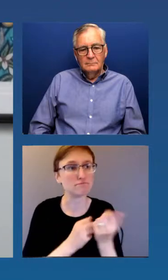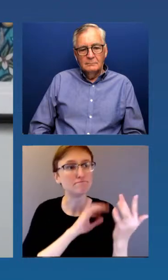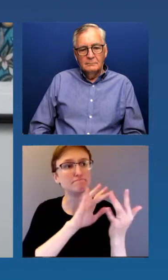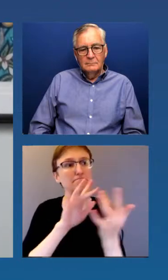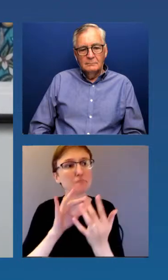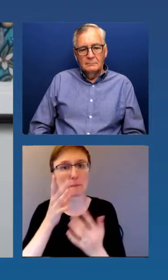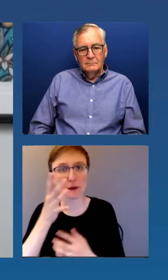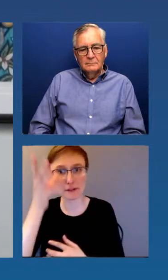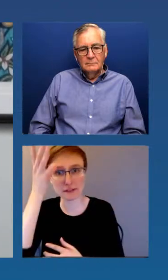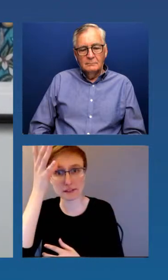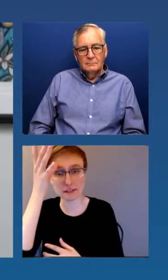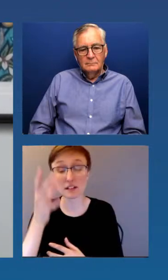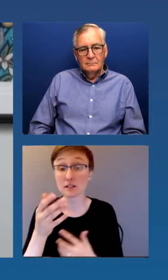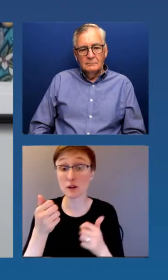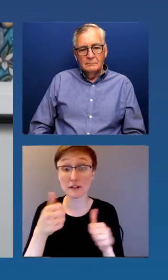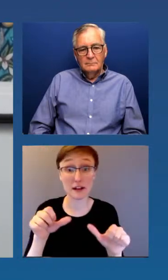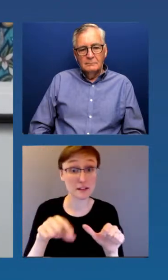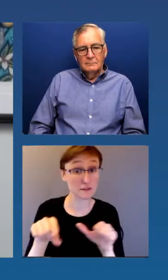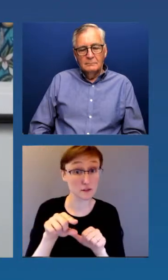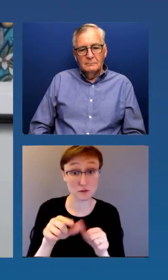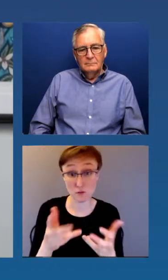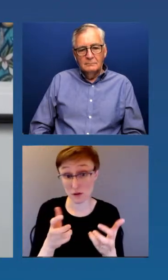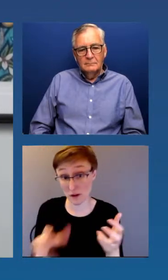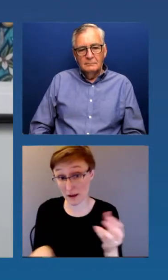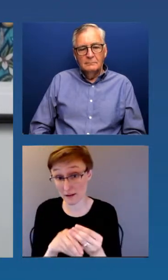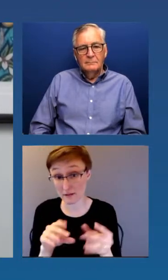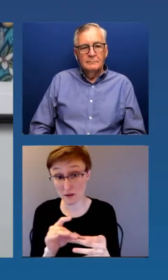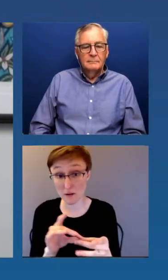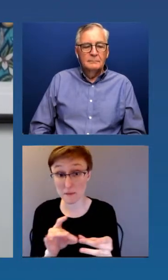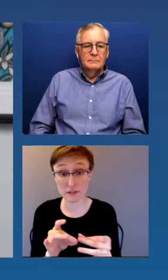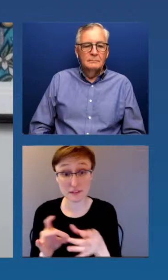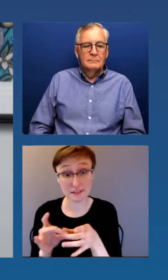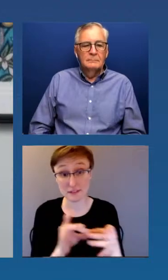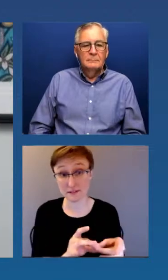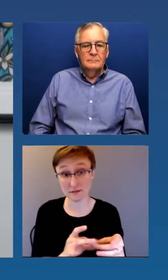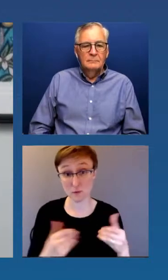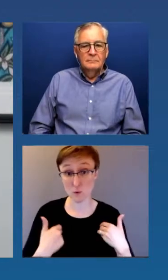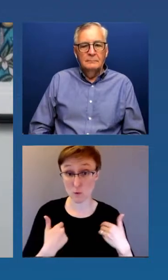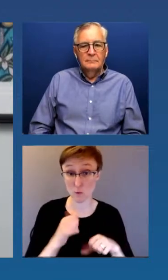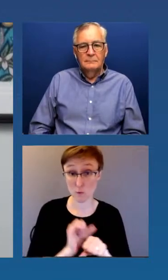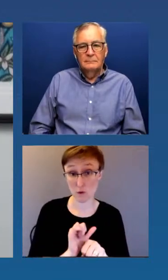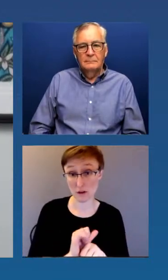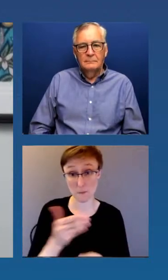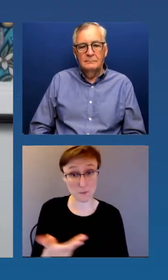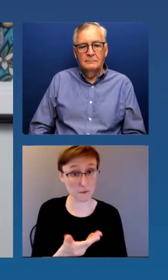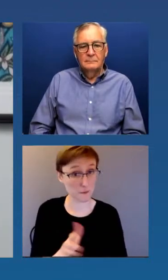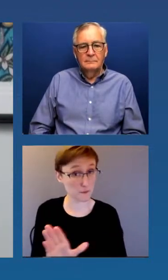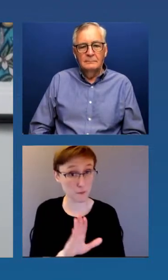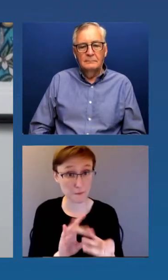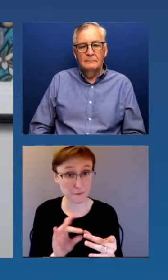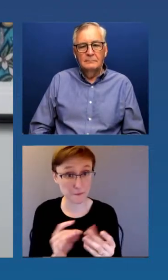speak to some of the youth-oriented work that we're doing, I welcome that.